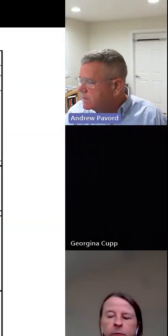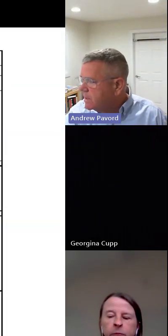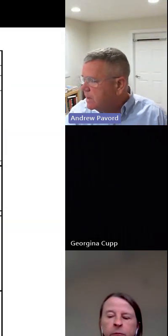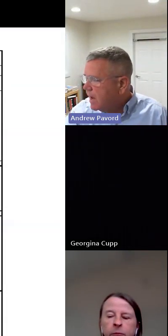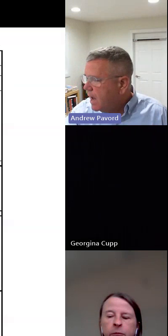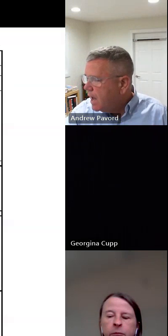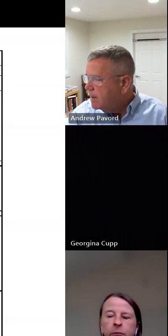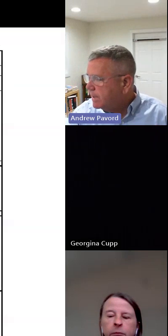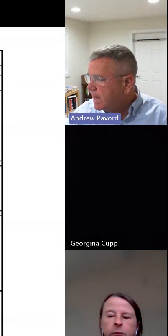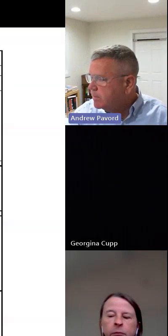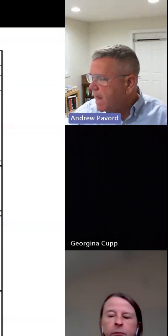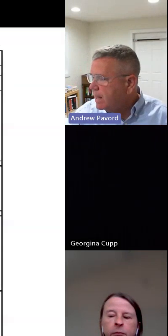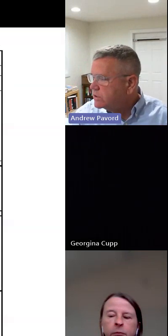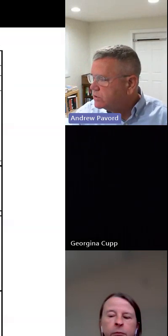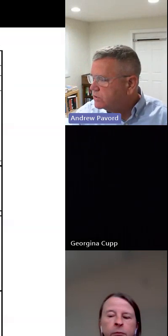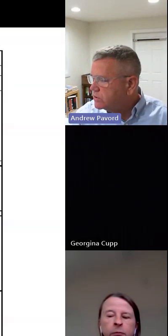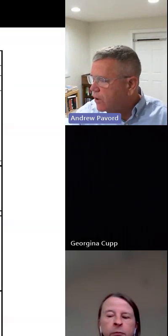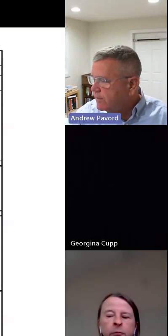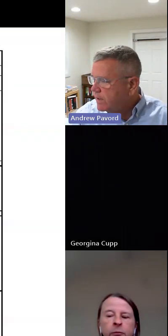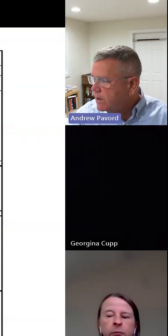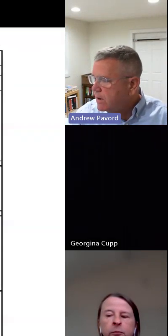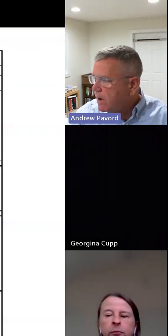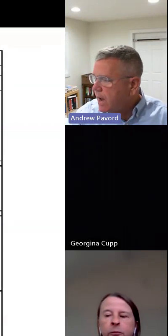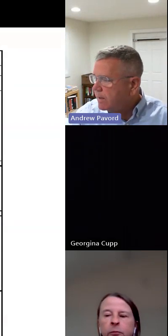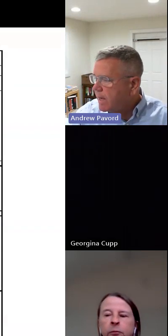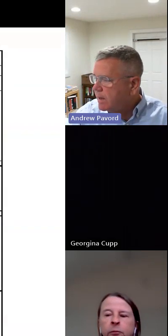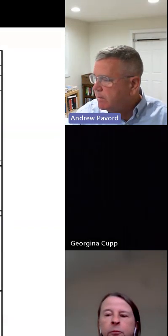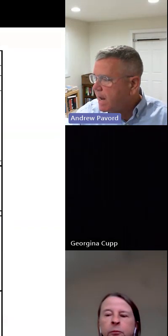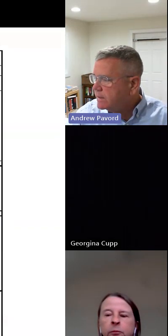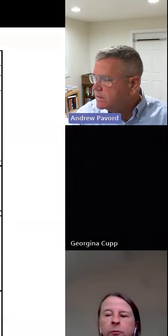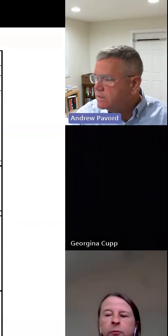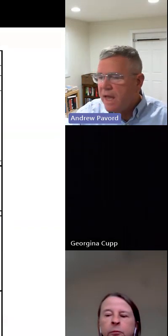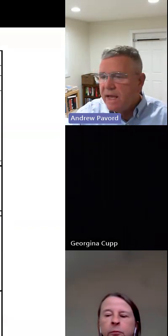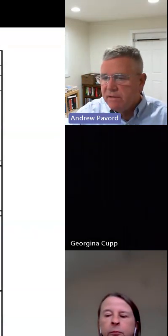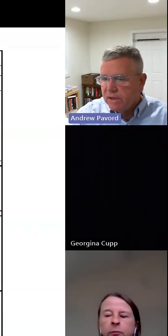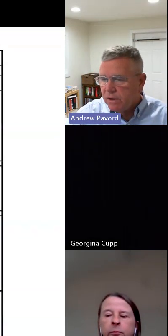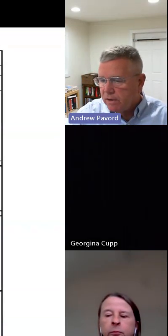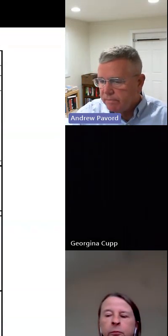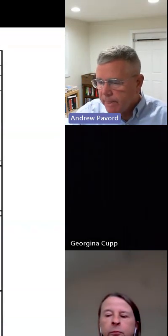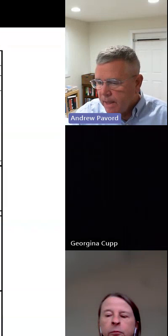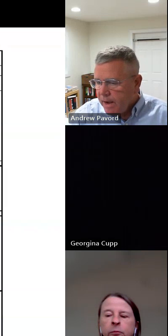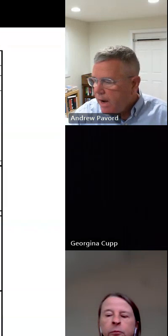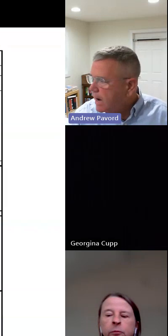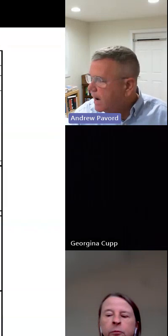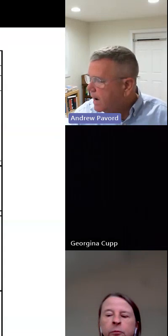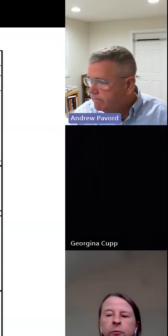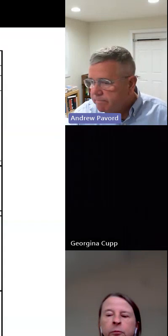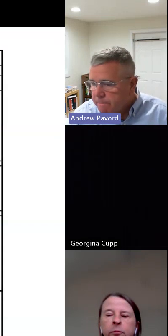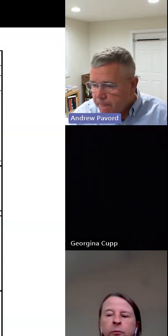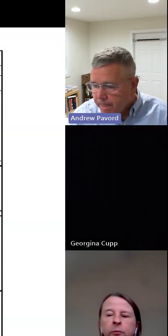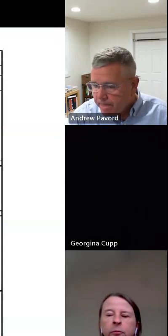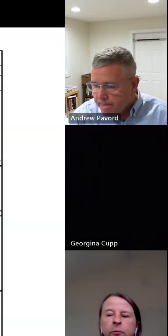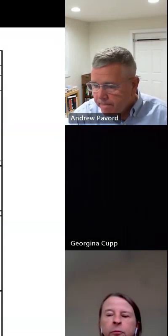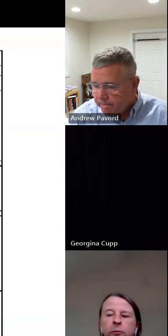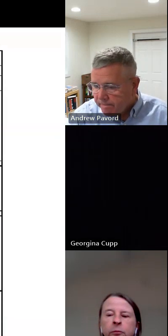line is obligated balances start of the year, obligated balances end of the year.